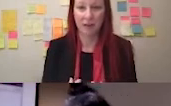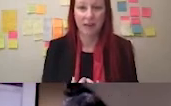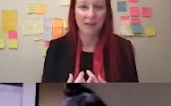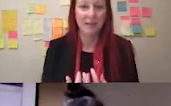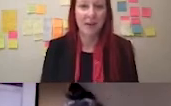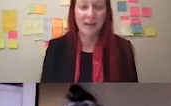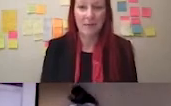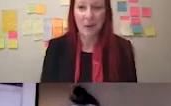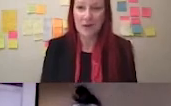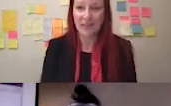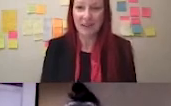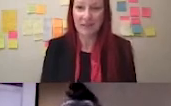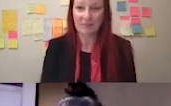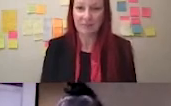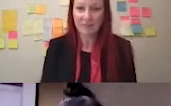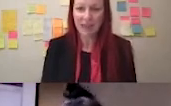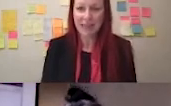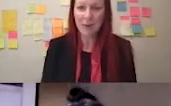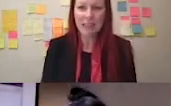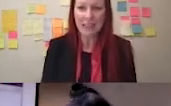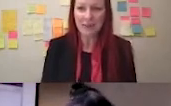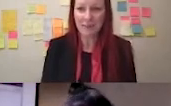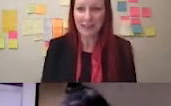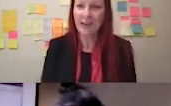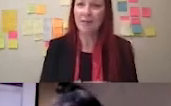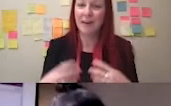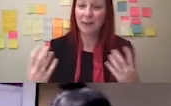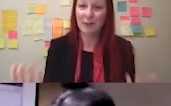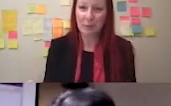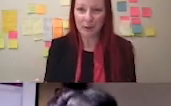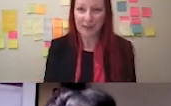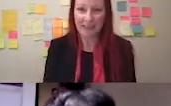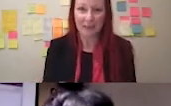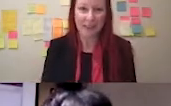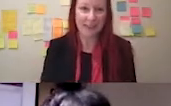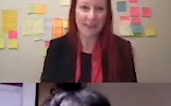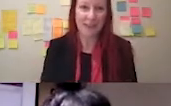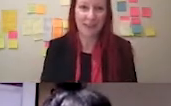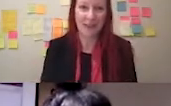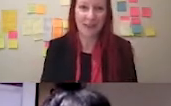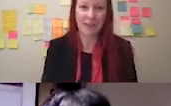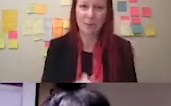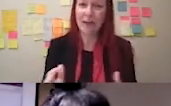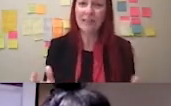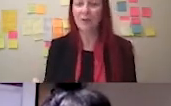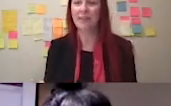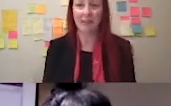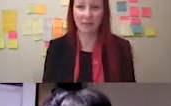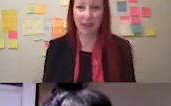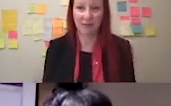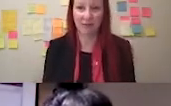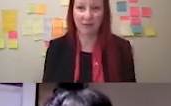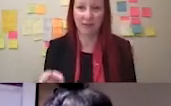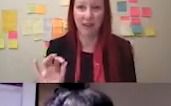much. So as I ponder these questions for myself, I also pose these questions to you. What is